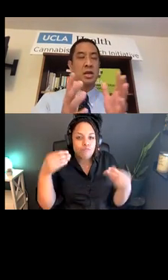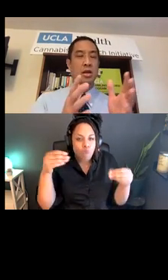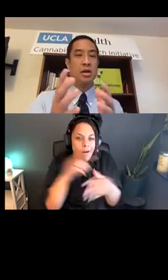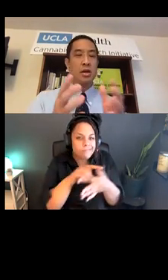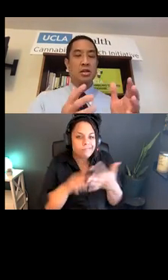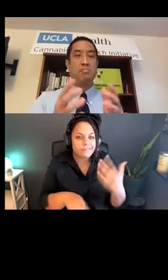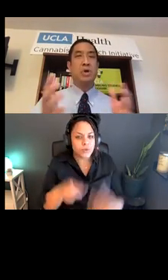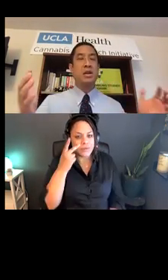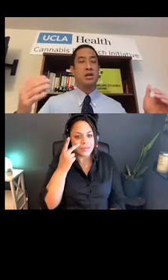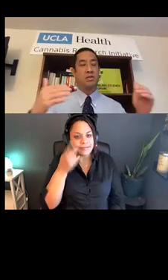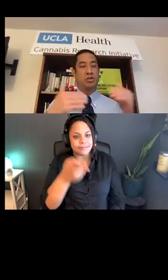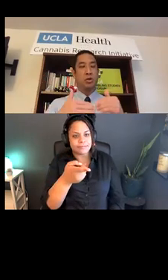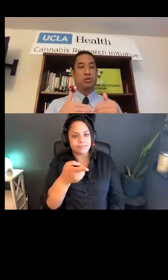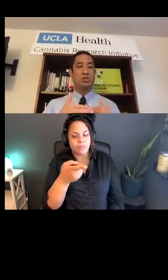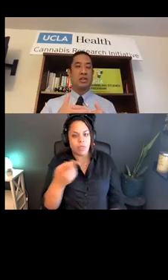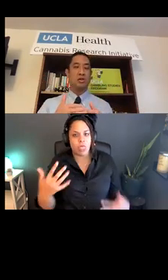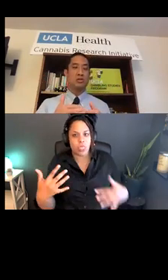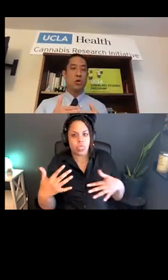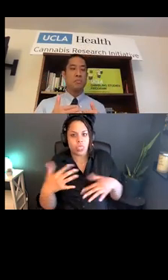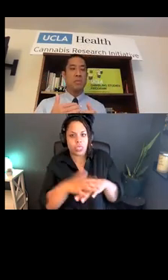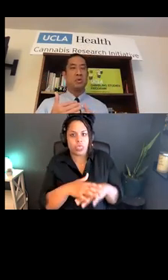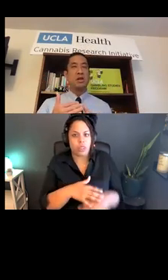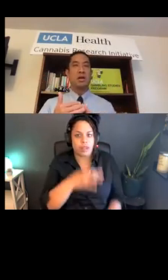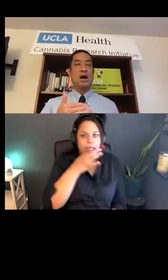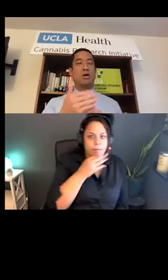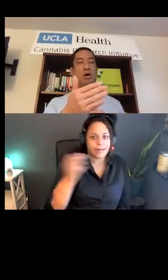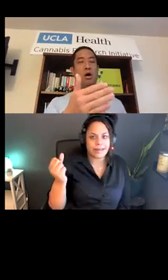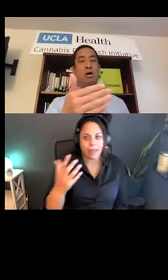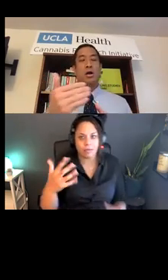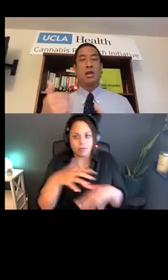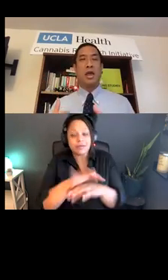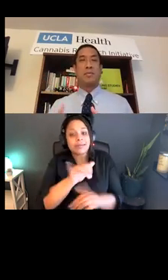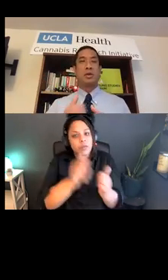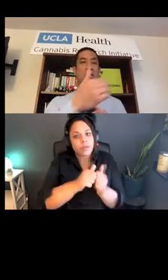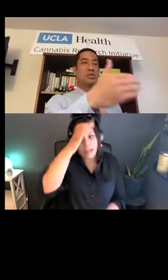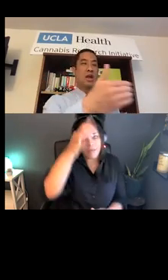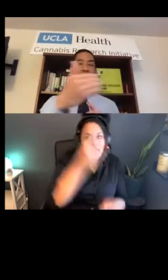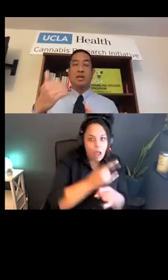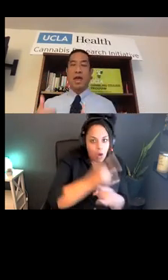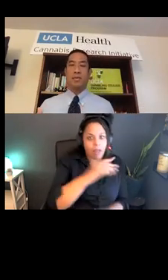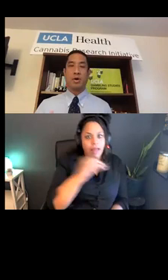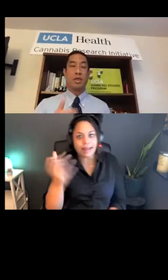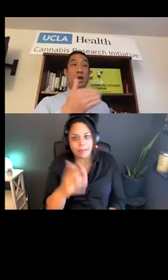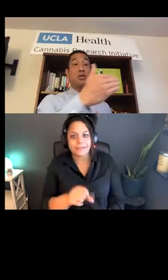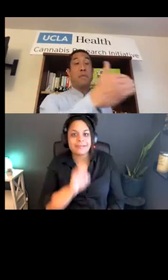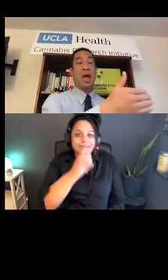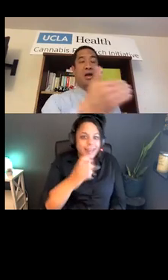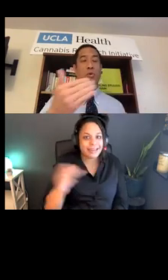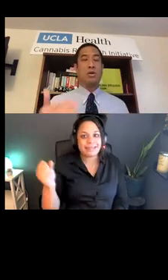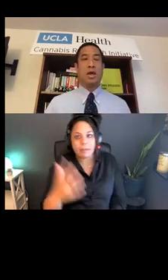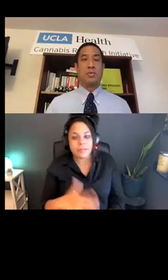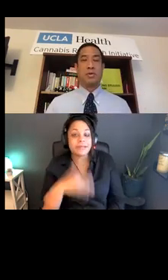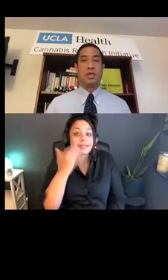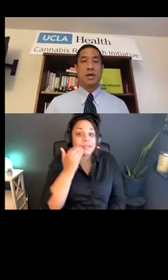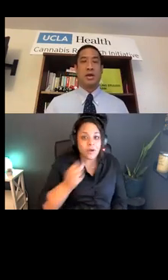see this blending of the two, just like there has always been blending of alcohol and gambling, sex and gambling, tobacco